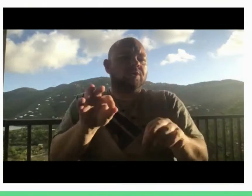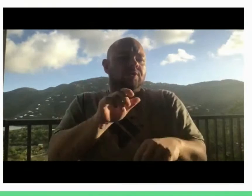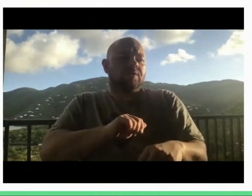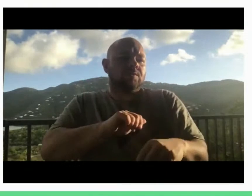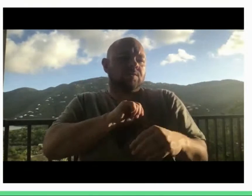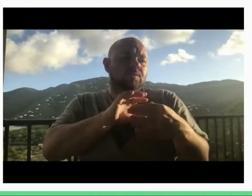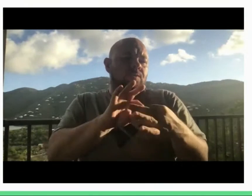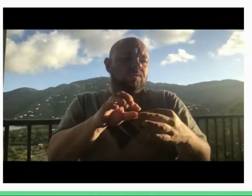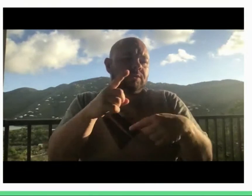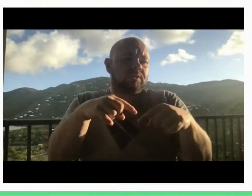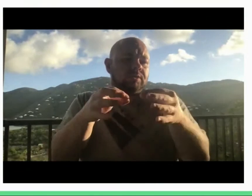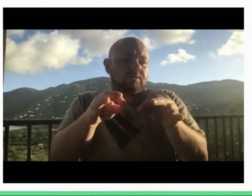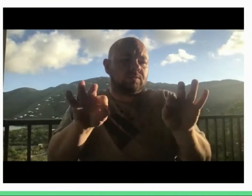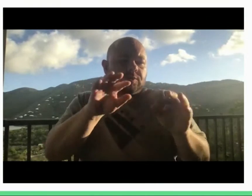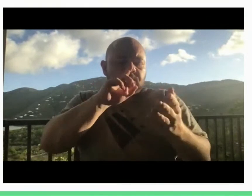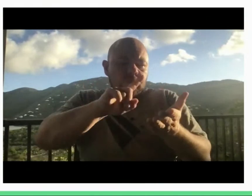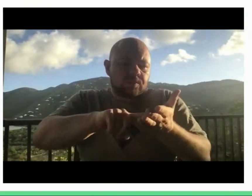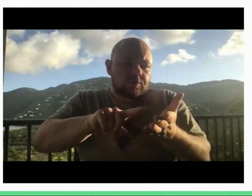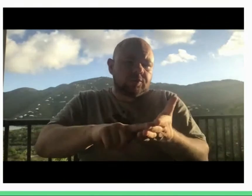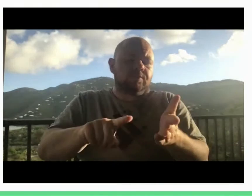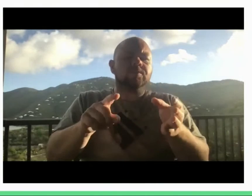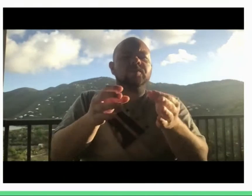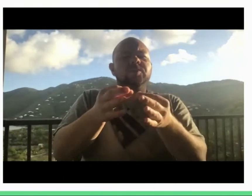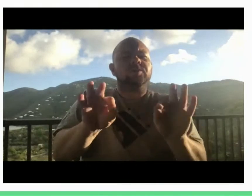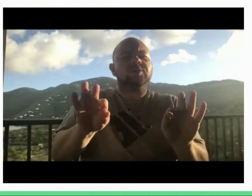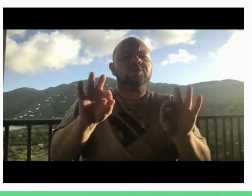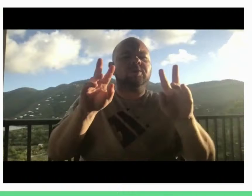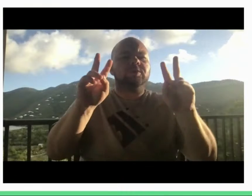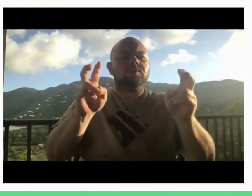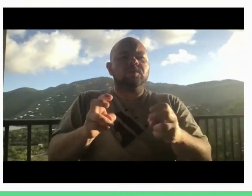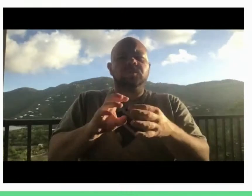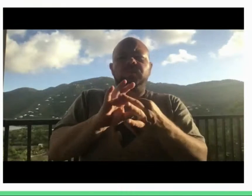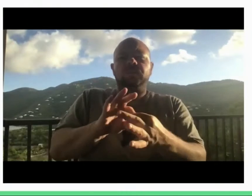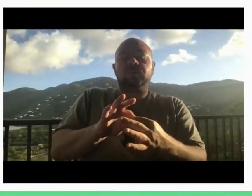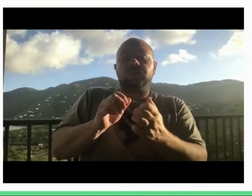education, attitudes towards sign language research,